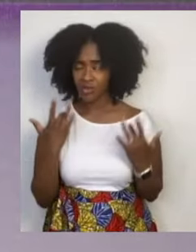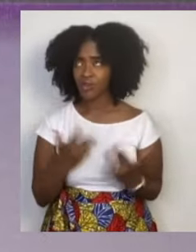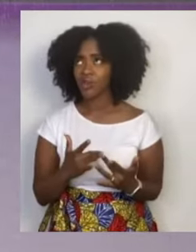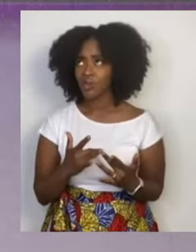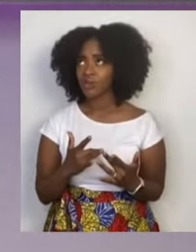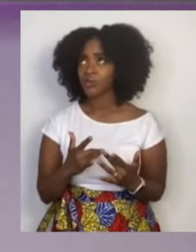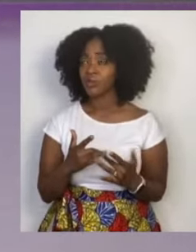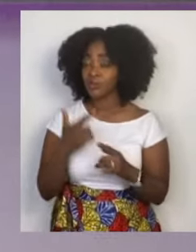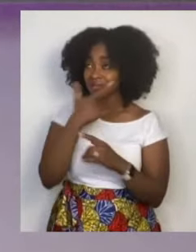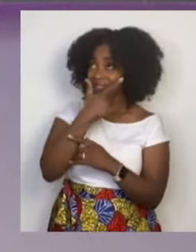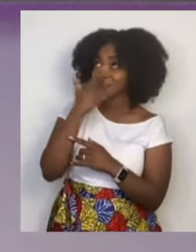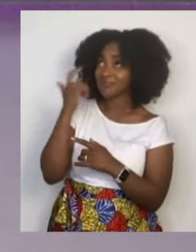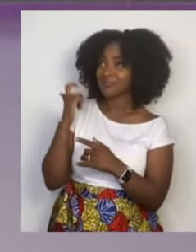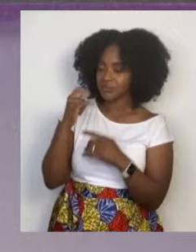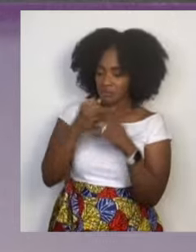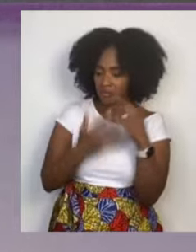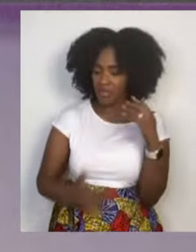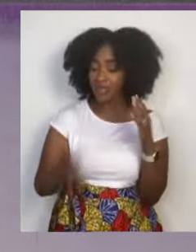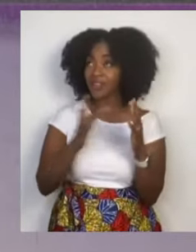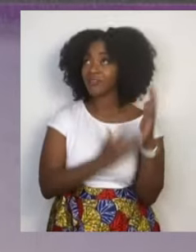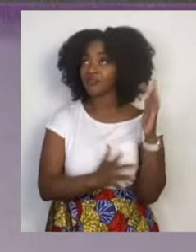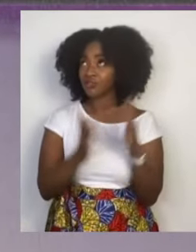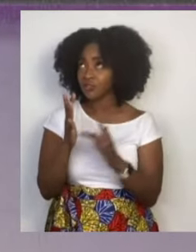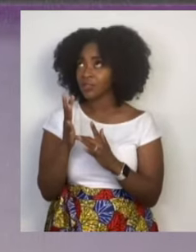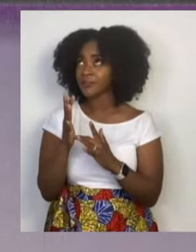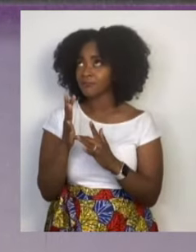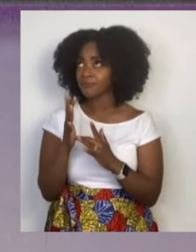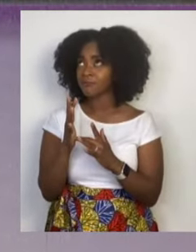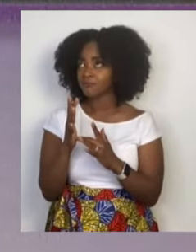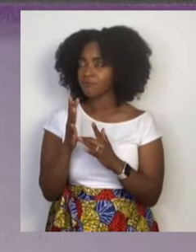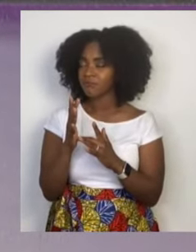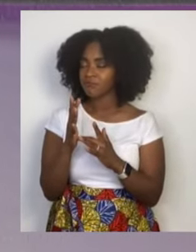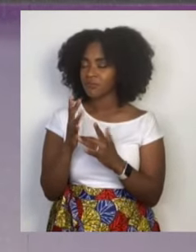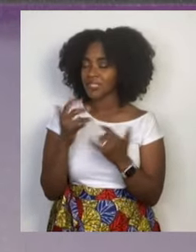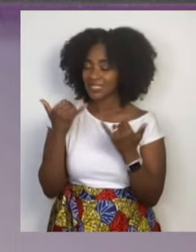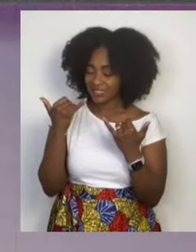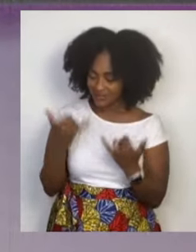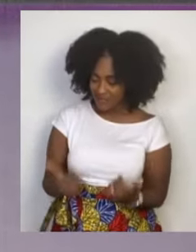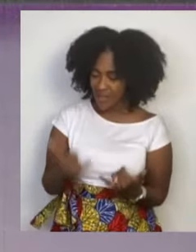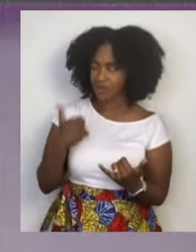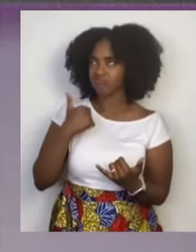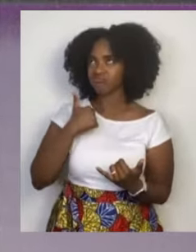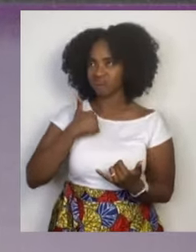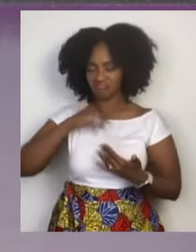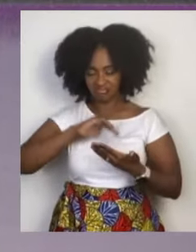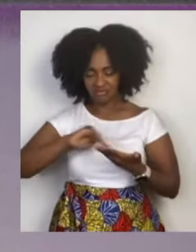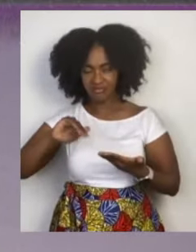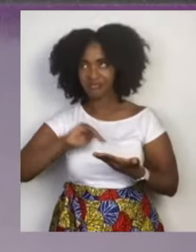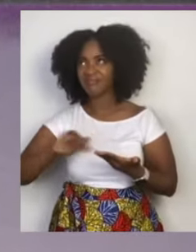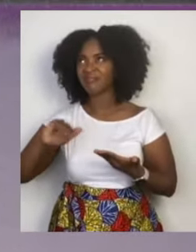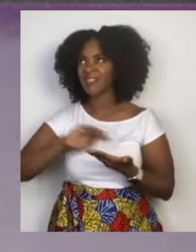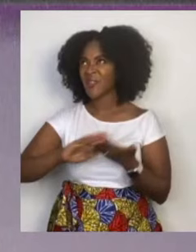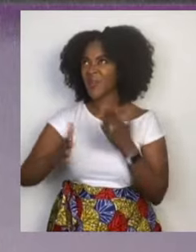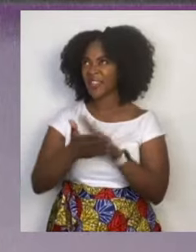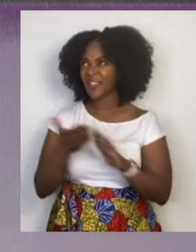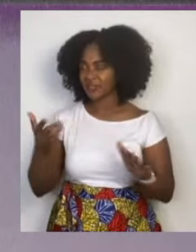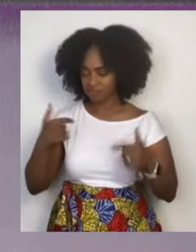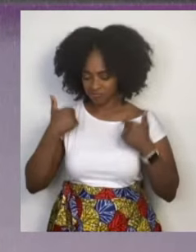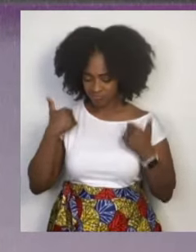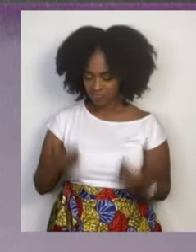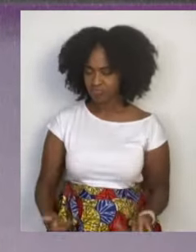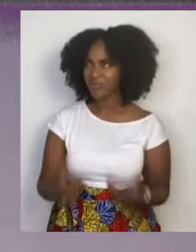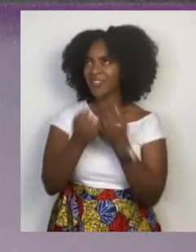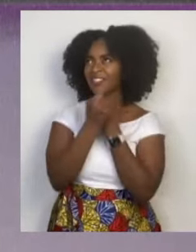Jesus, I am forgiven, I am free, and I